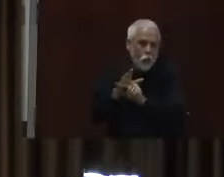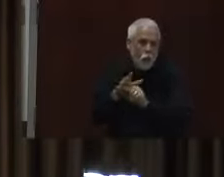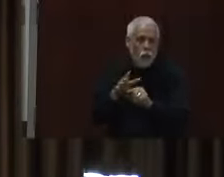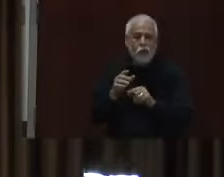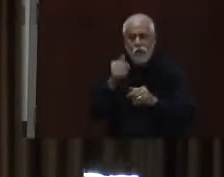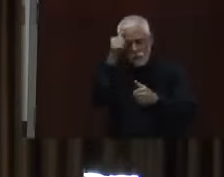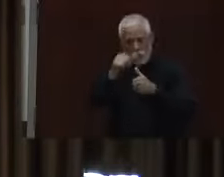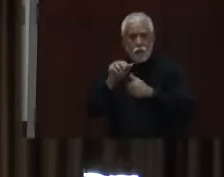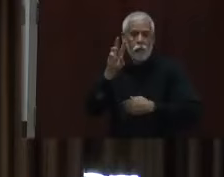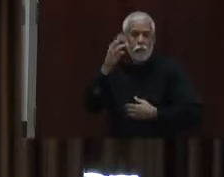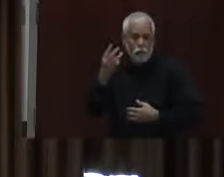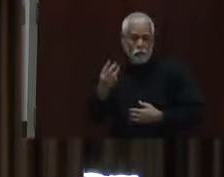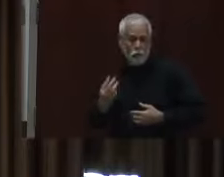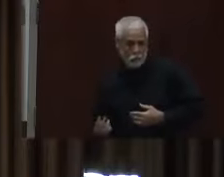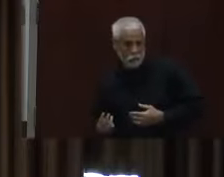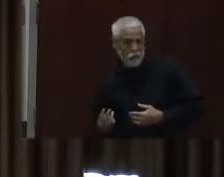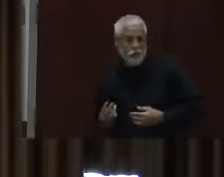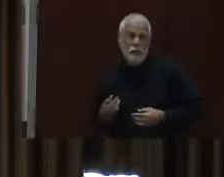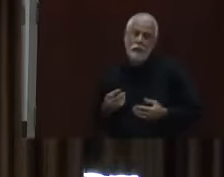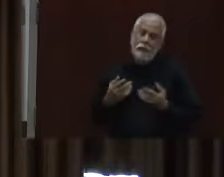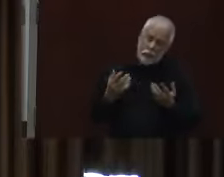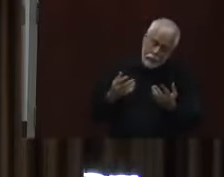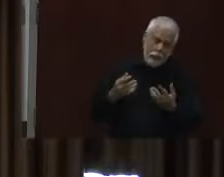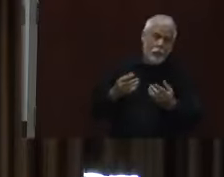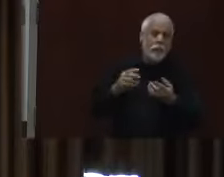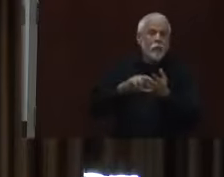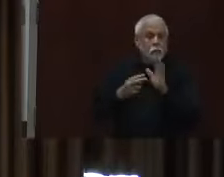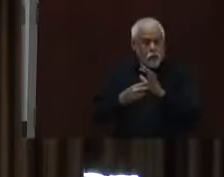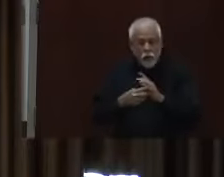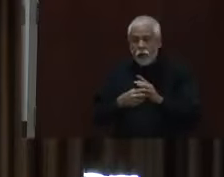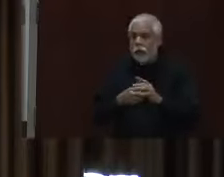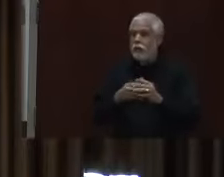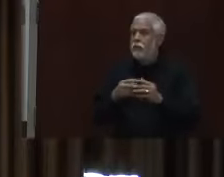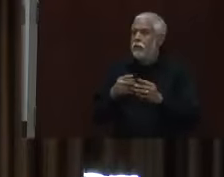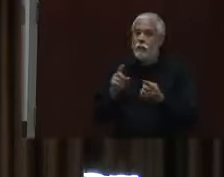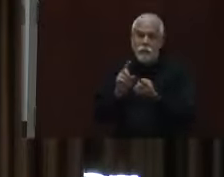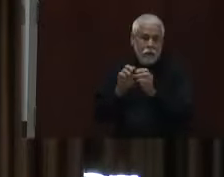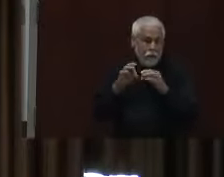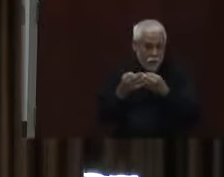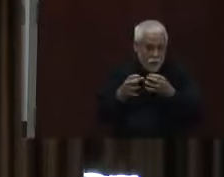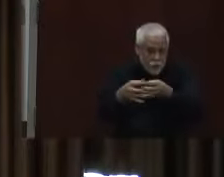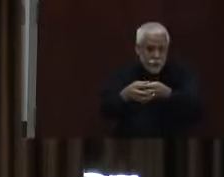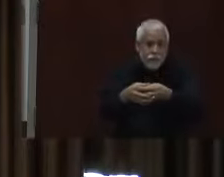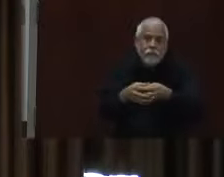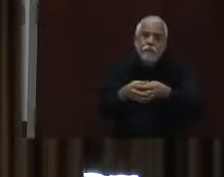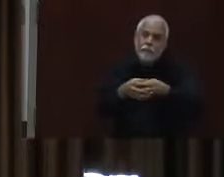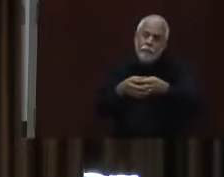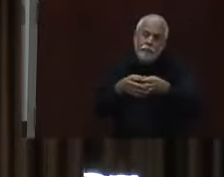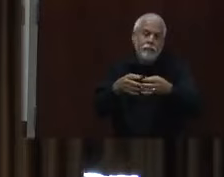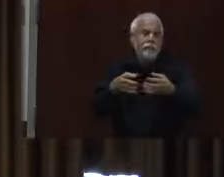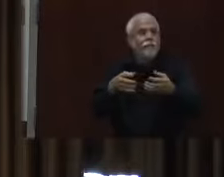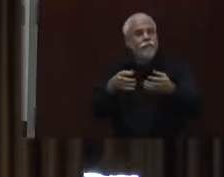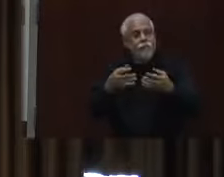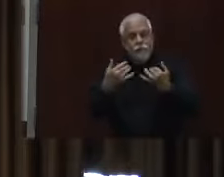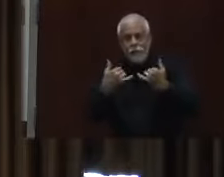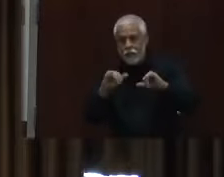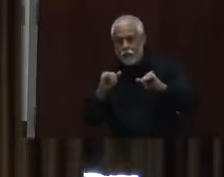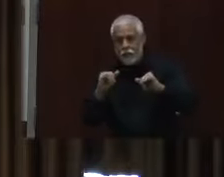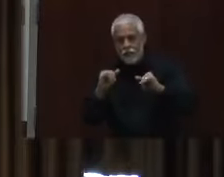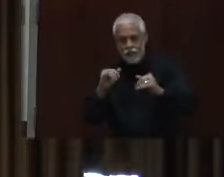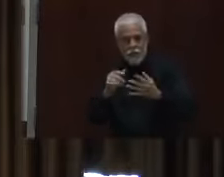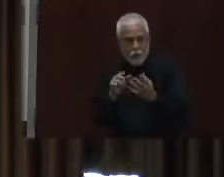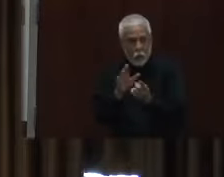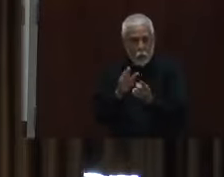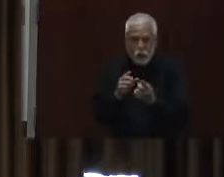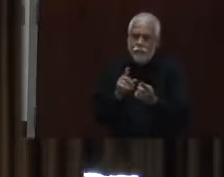the 3 W's as much as possible. And that means, when we're meeting with our families, that means that, when we're in those